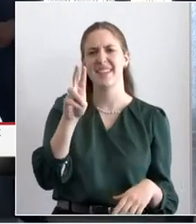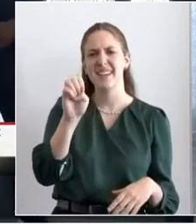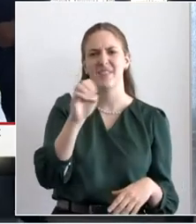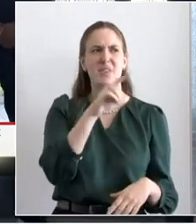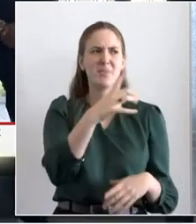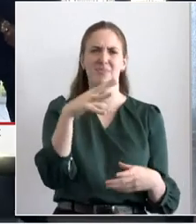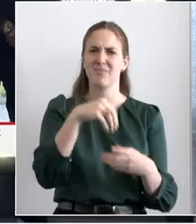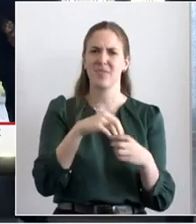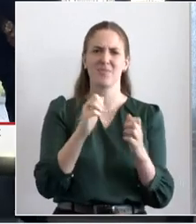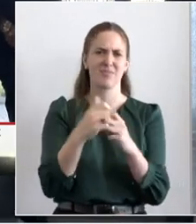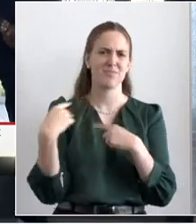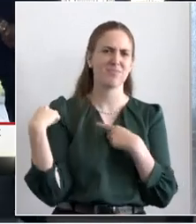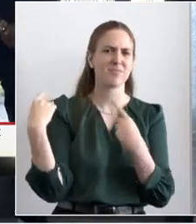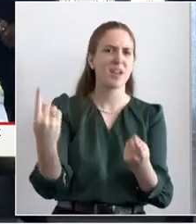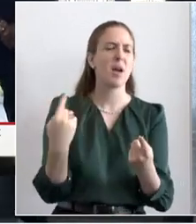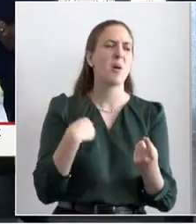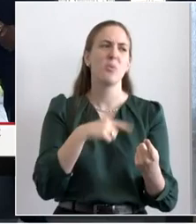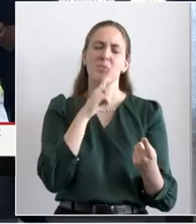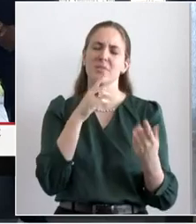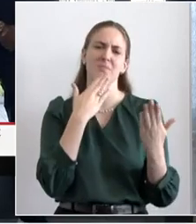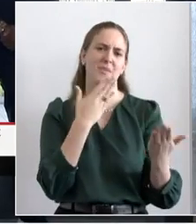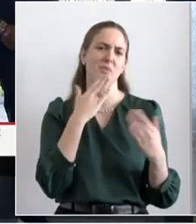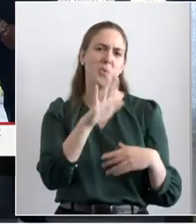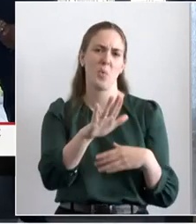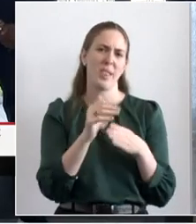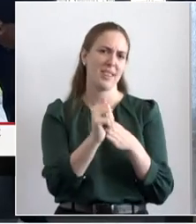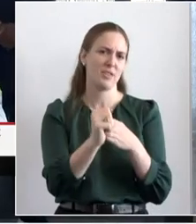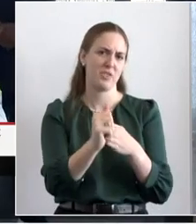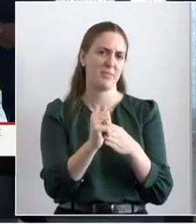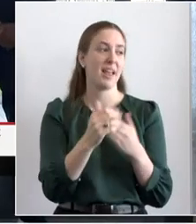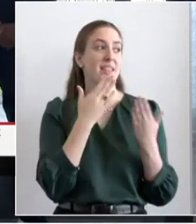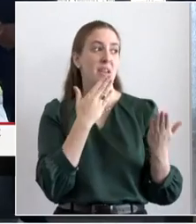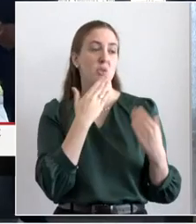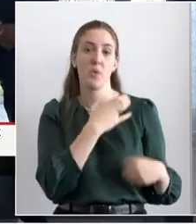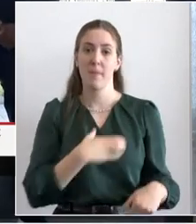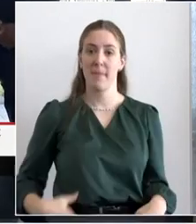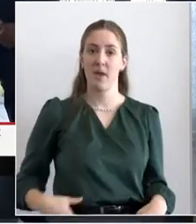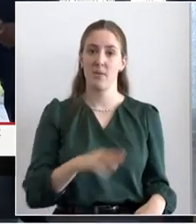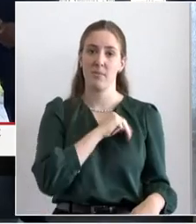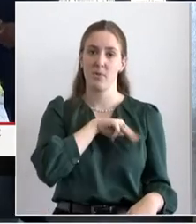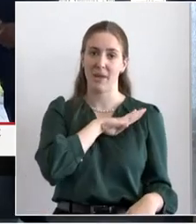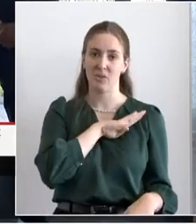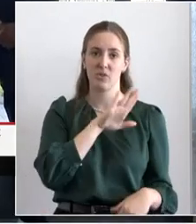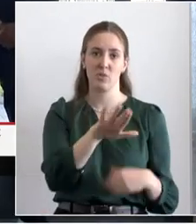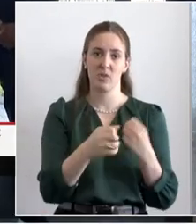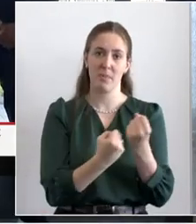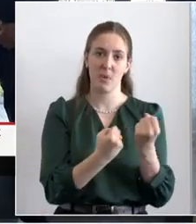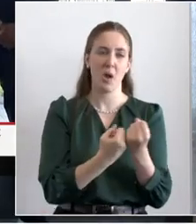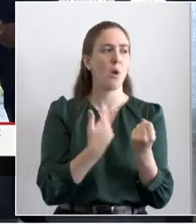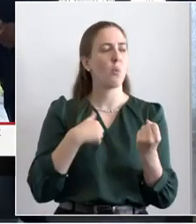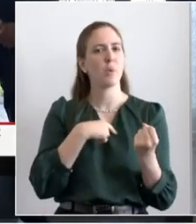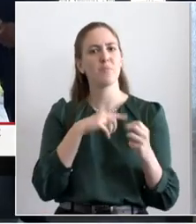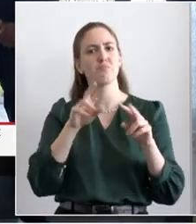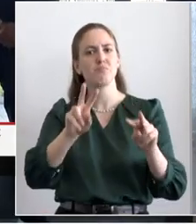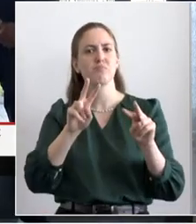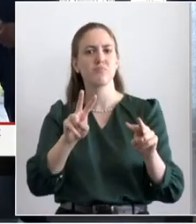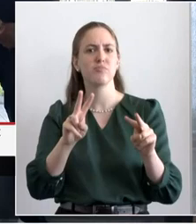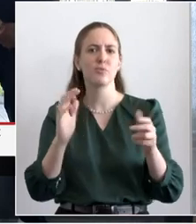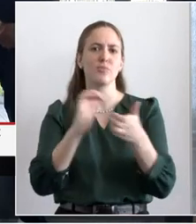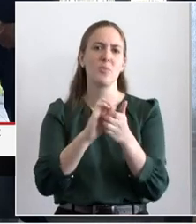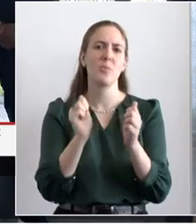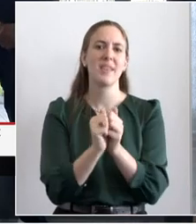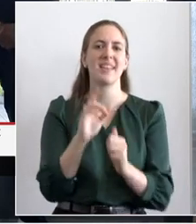from the beginning, and we're grateful for your leadership. So thank you again, Mayor Bowser, for your continued support, and we look forward to continuing to work with the DCAP